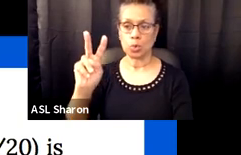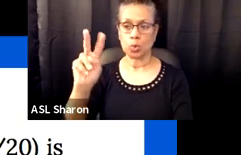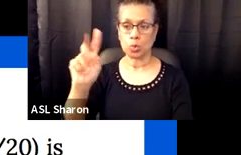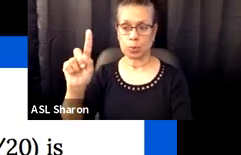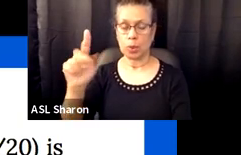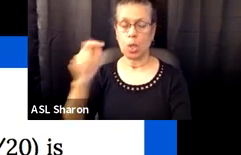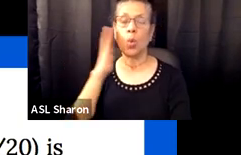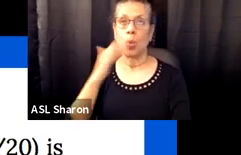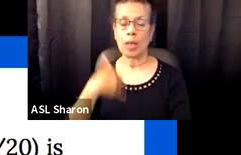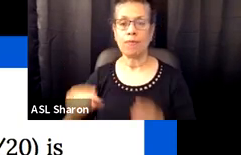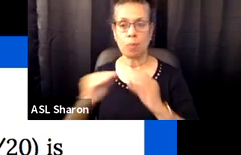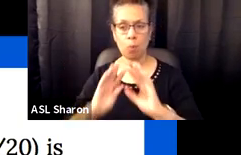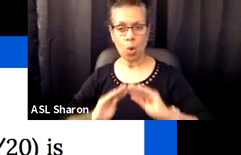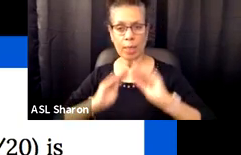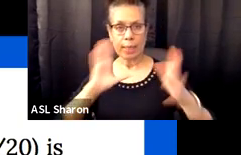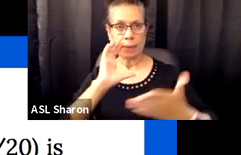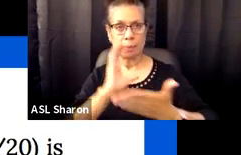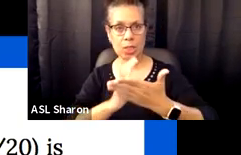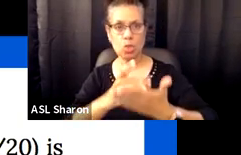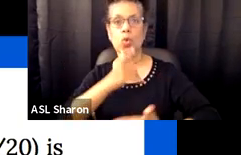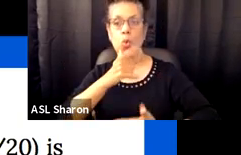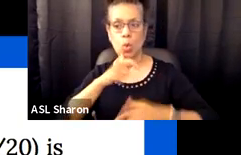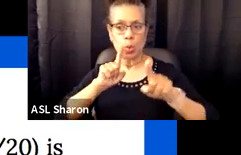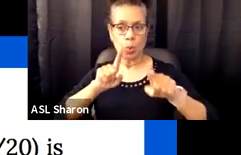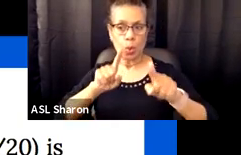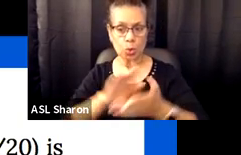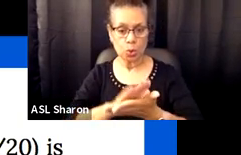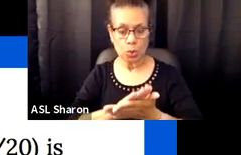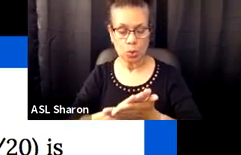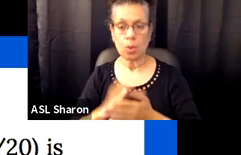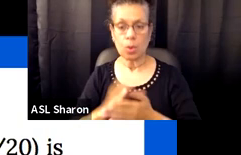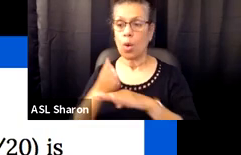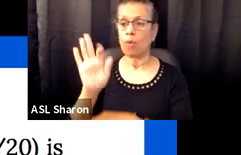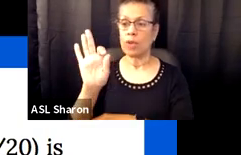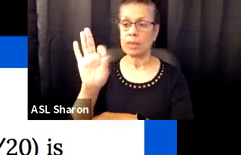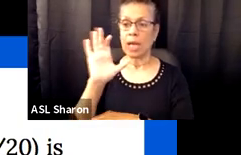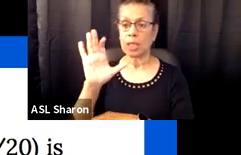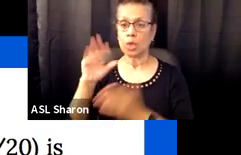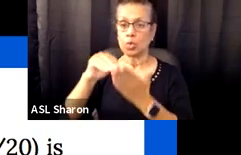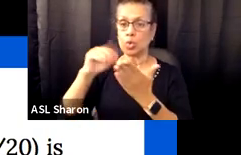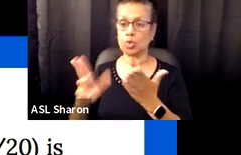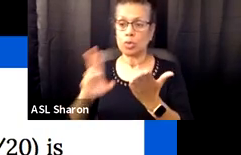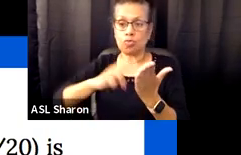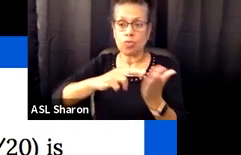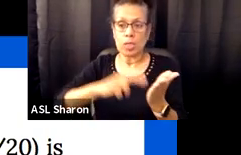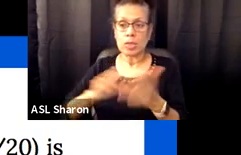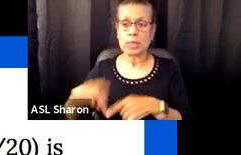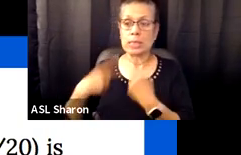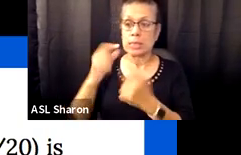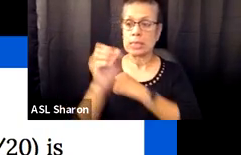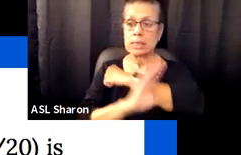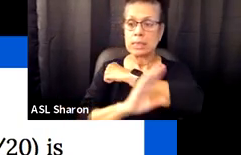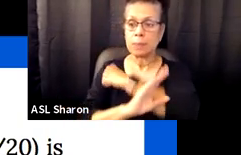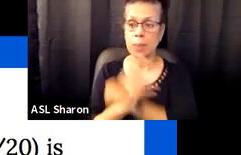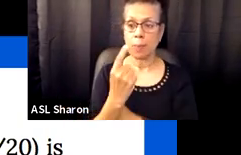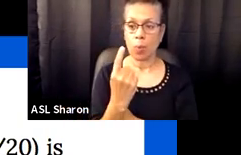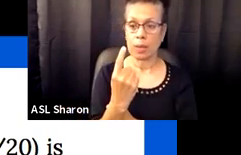even better understanding of our attendance we've had over 900 students register since the september 1st and